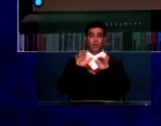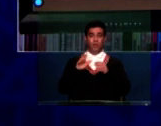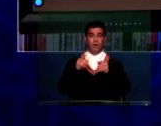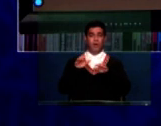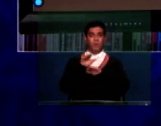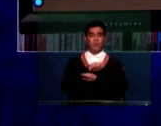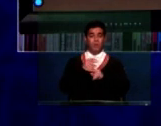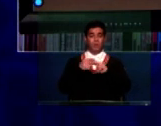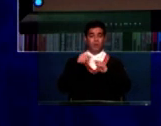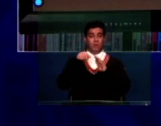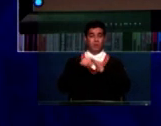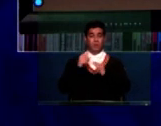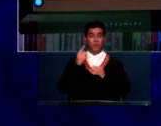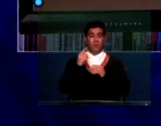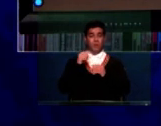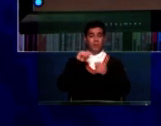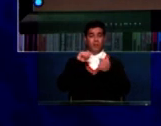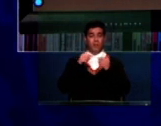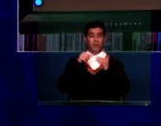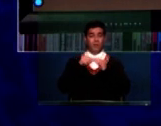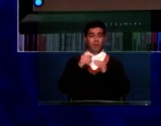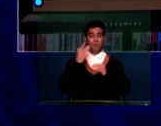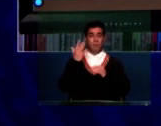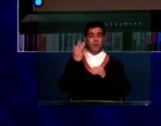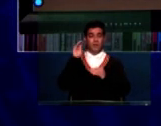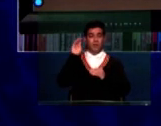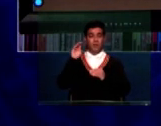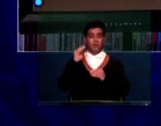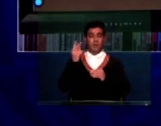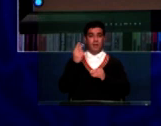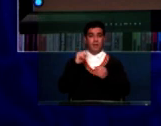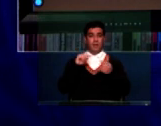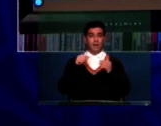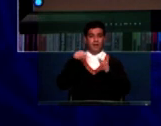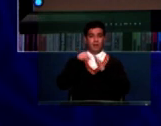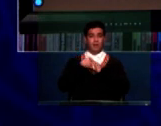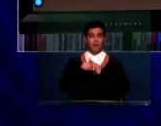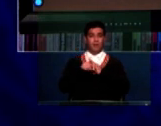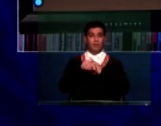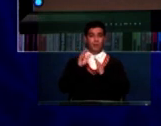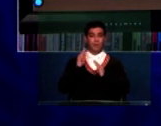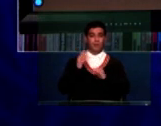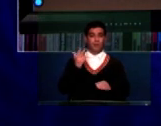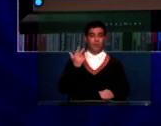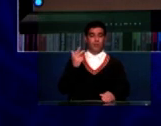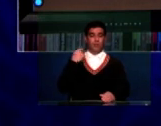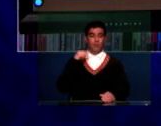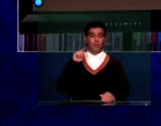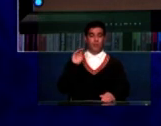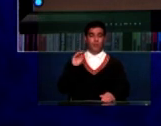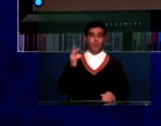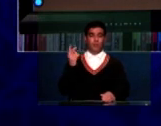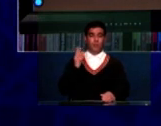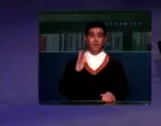natijasida birinchi reaksiyamizdagi moddalar oldiga 5 sonini, ikkinchi reaksiyamizdagi moddalar oldiga esa 3 sonini